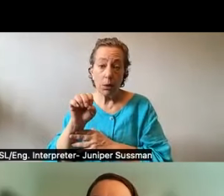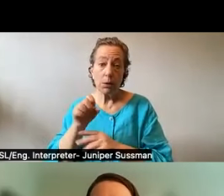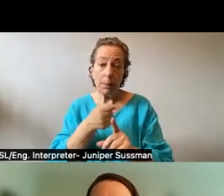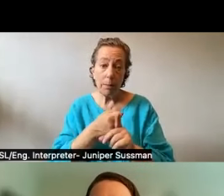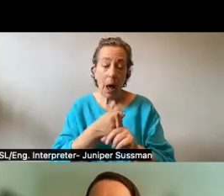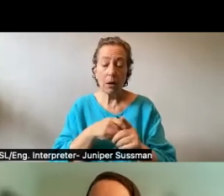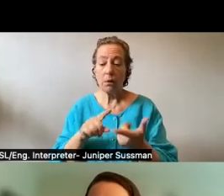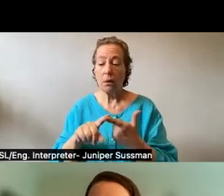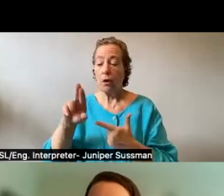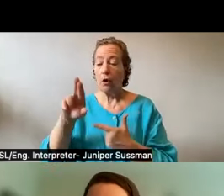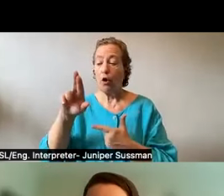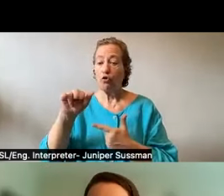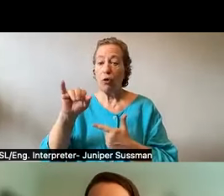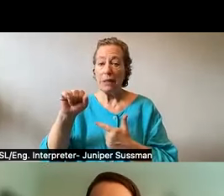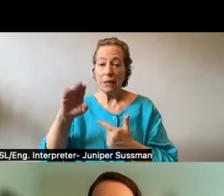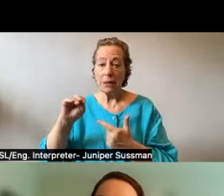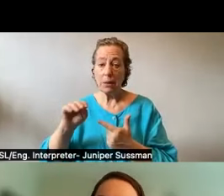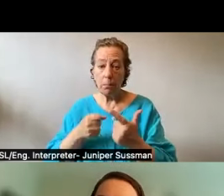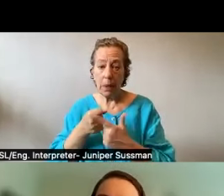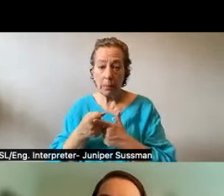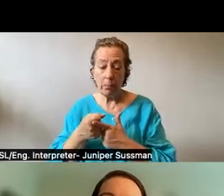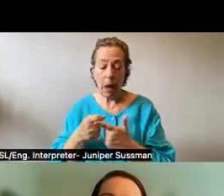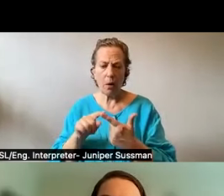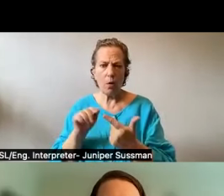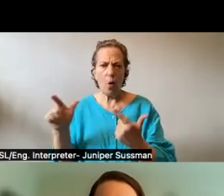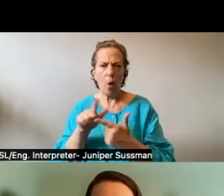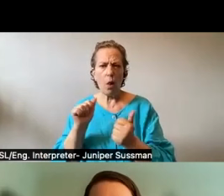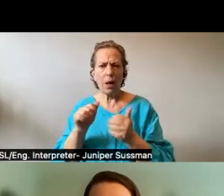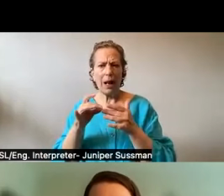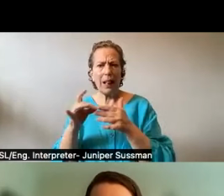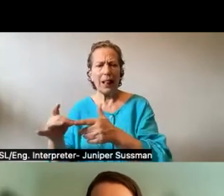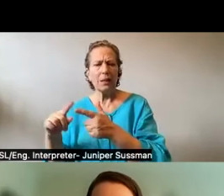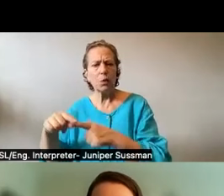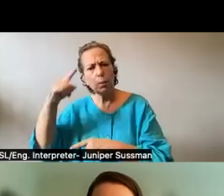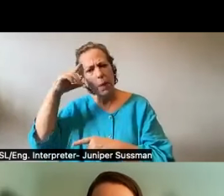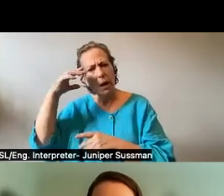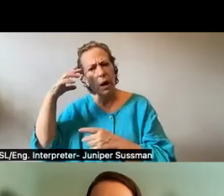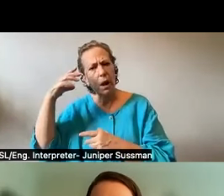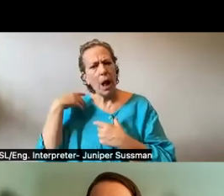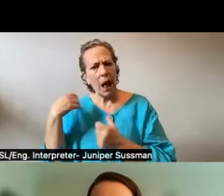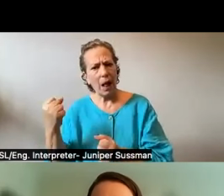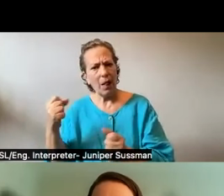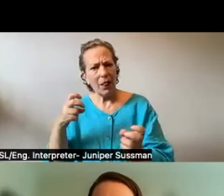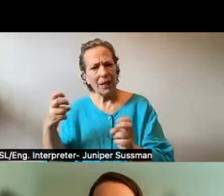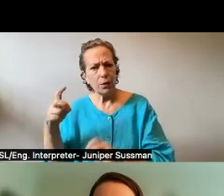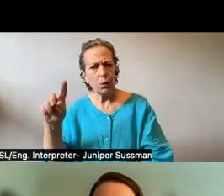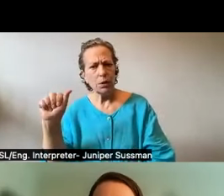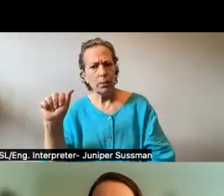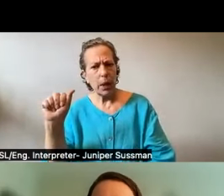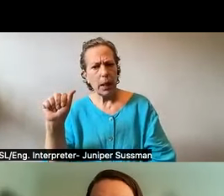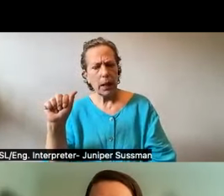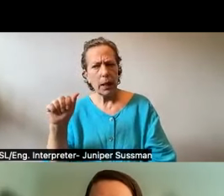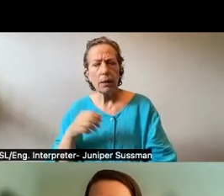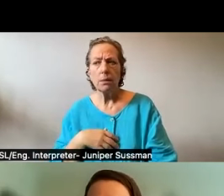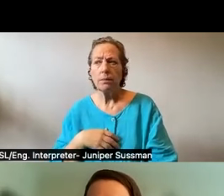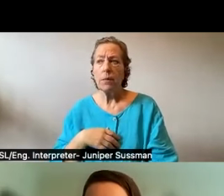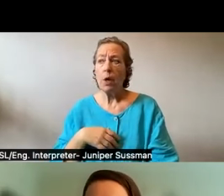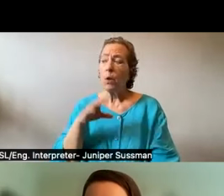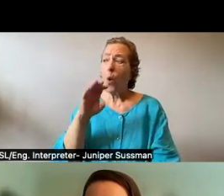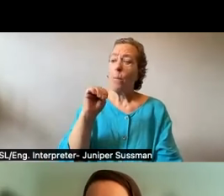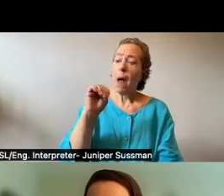many other things that can lead to mental health disabilities. So it doesn't have to be that a medical legal partnership is